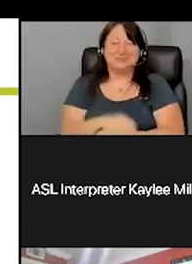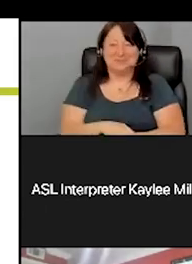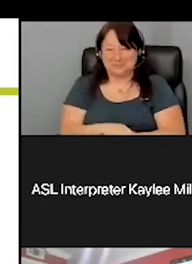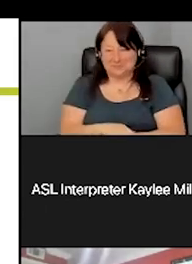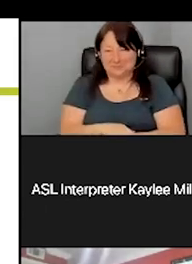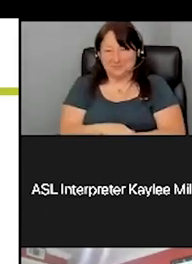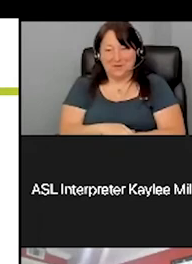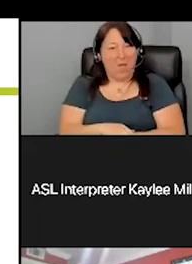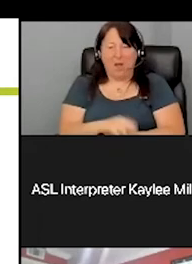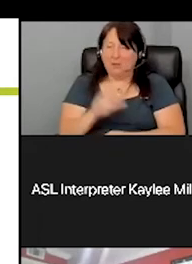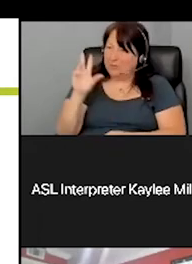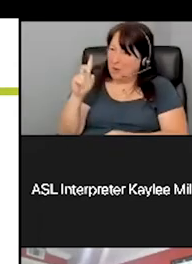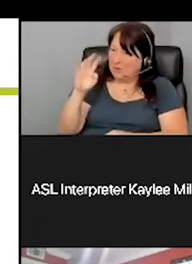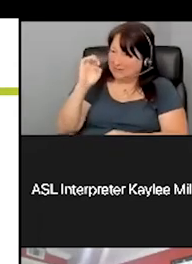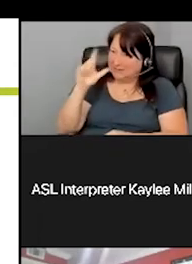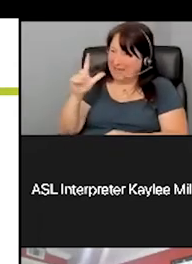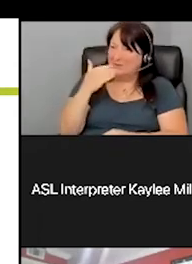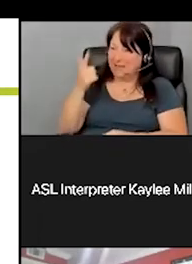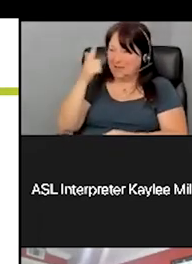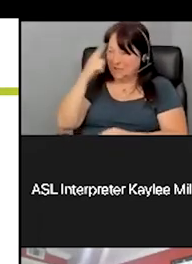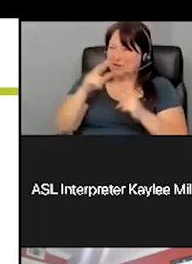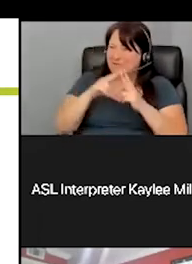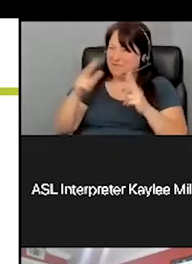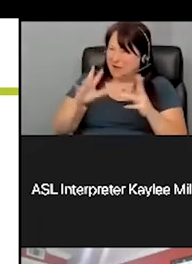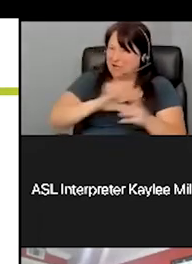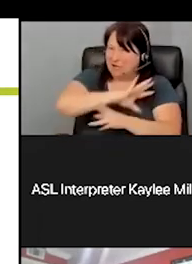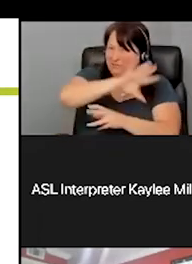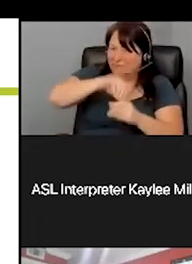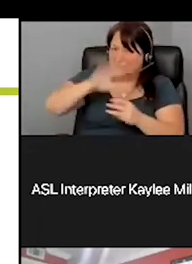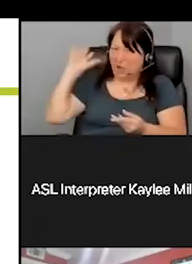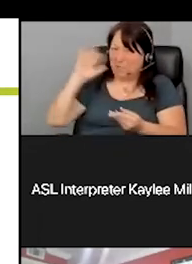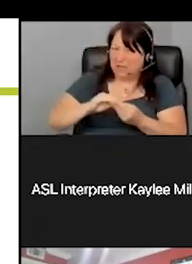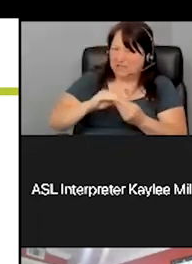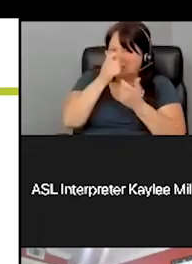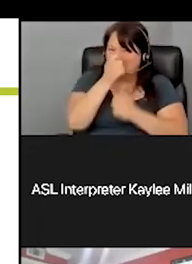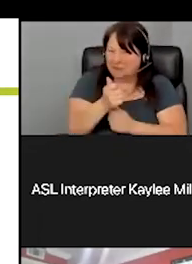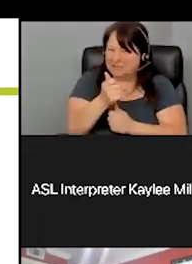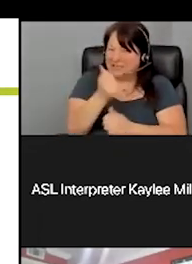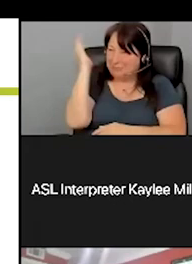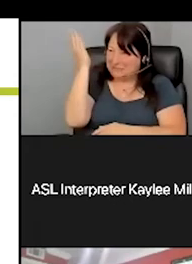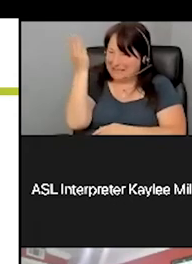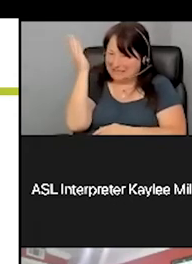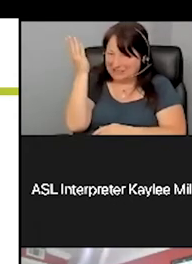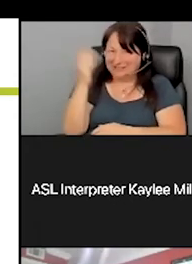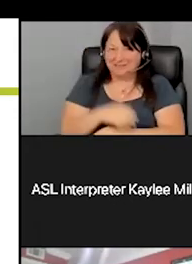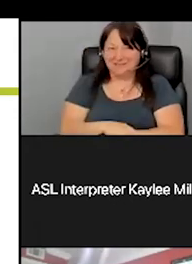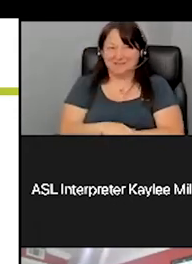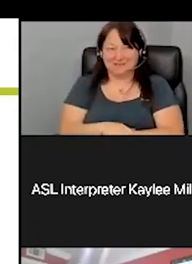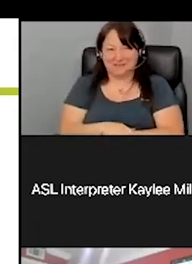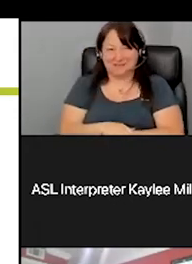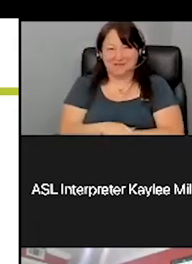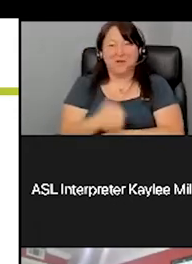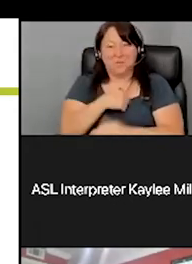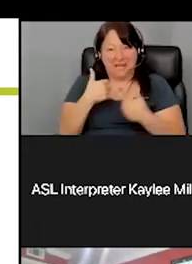Not at all, Daniel. Thank you for your very comprehensive and interesting presentation. We do have